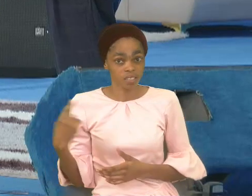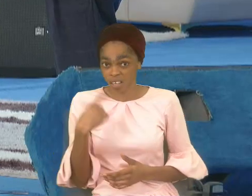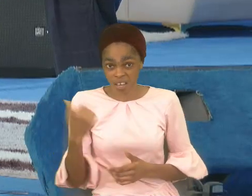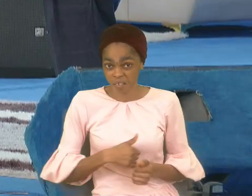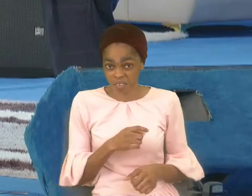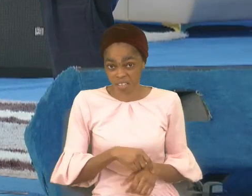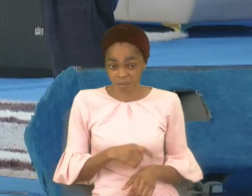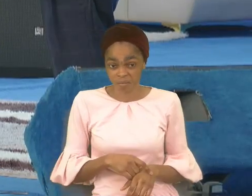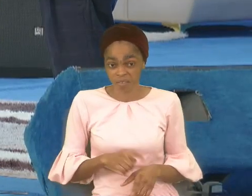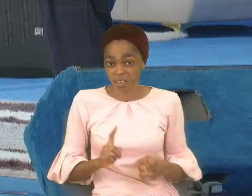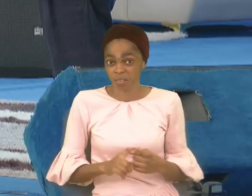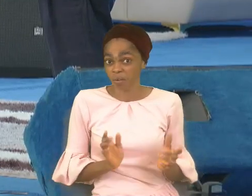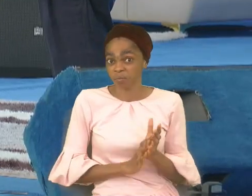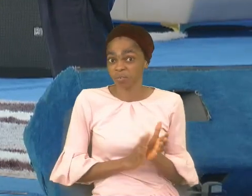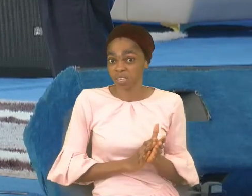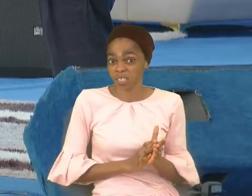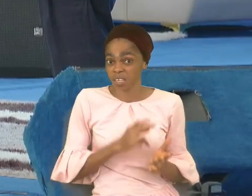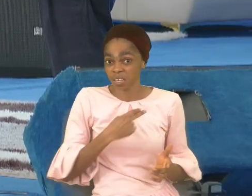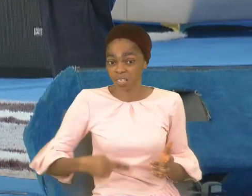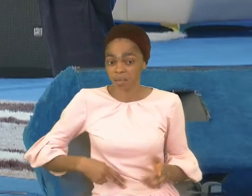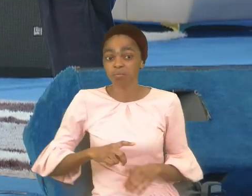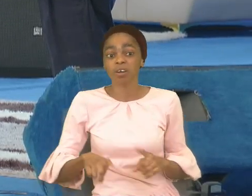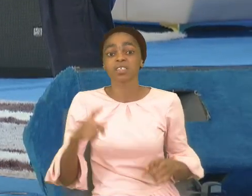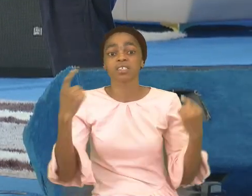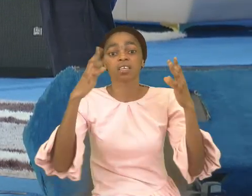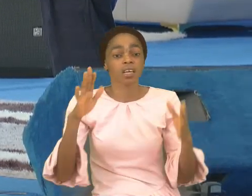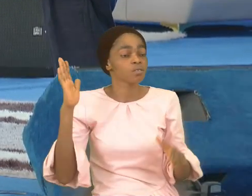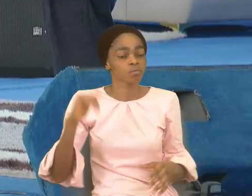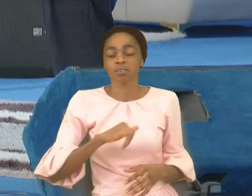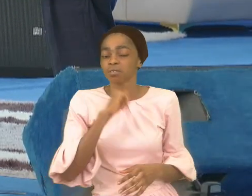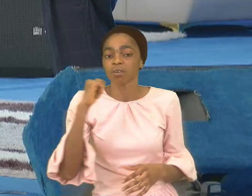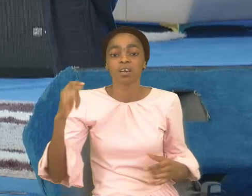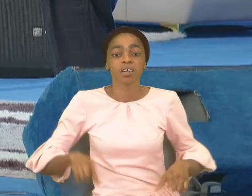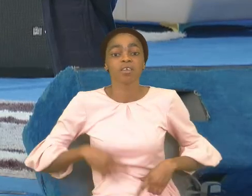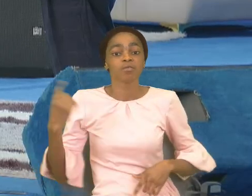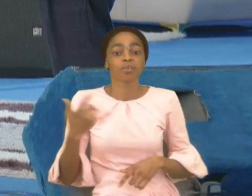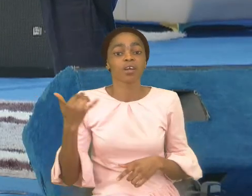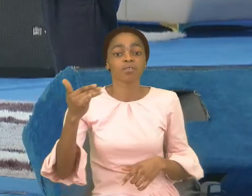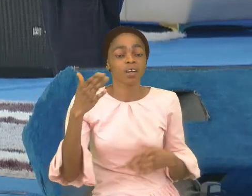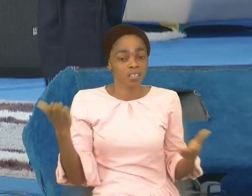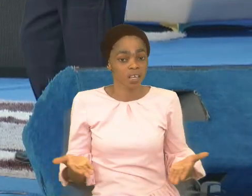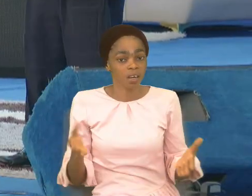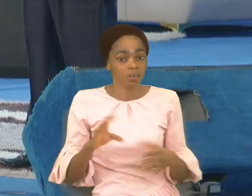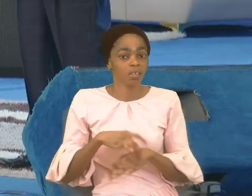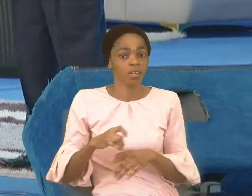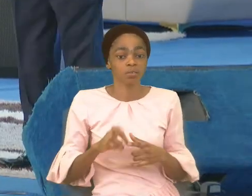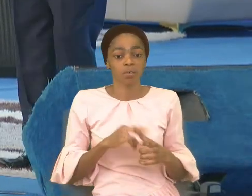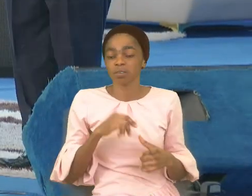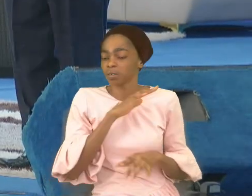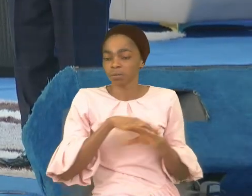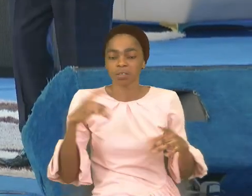and they don't live forever in the place where God has made for his own. They live forever on the other side